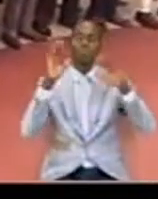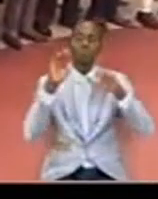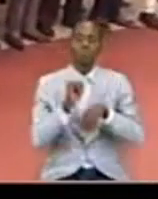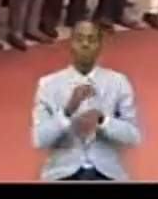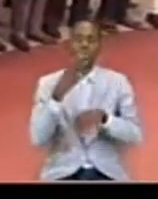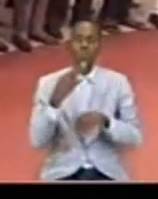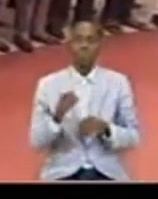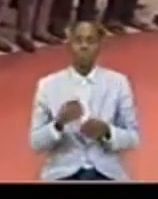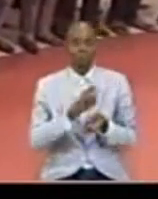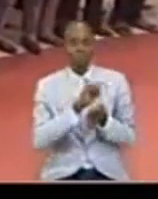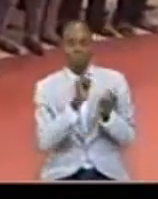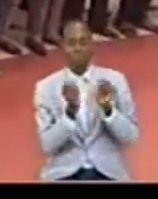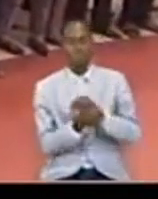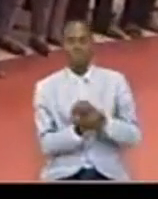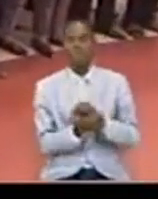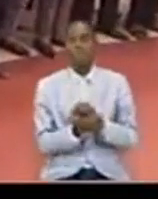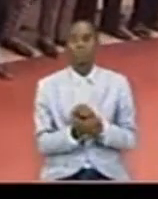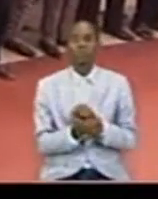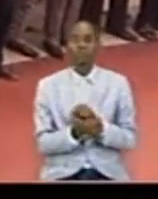transformation.